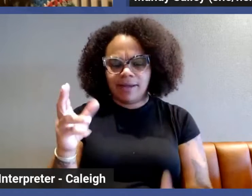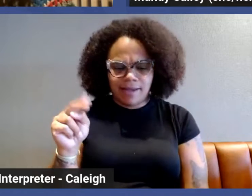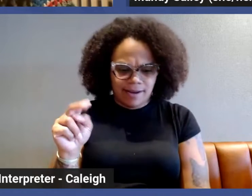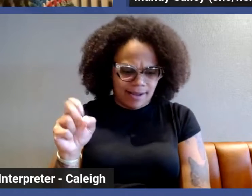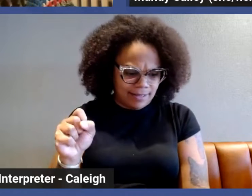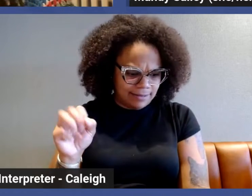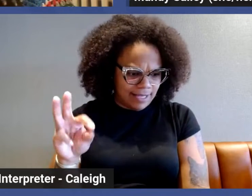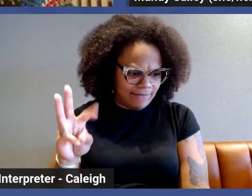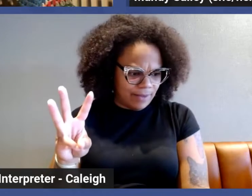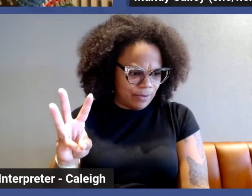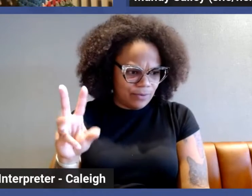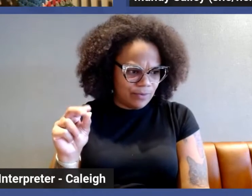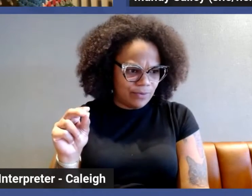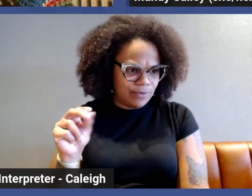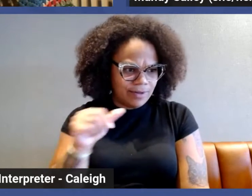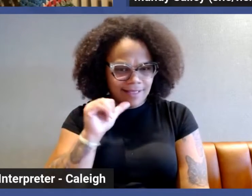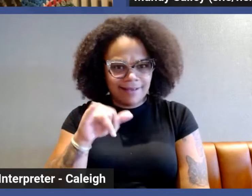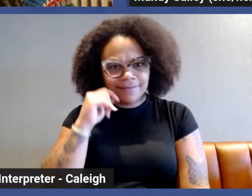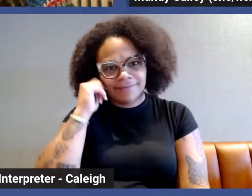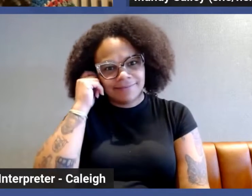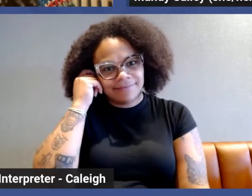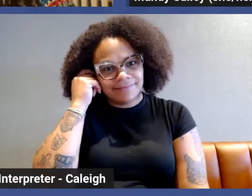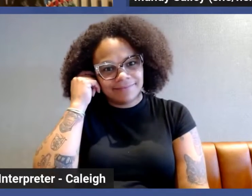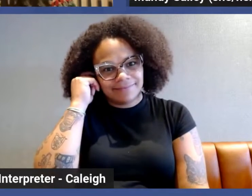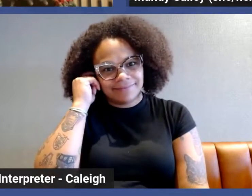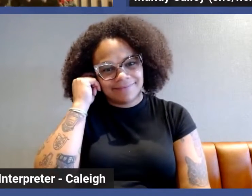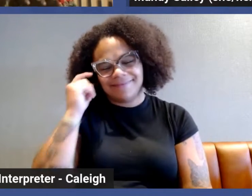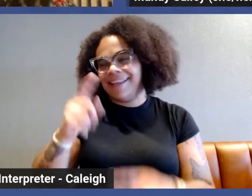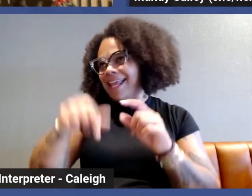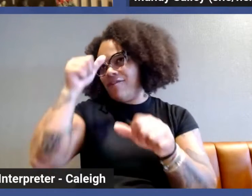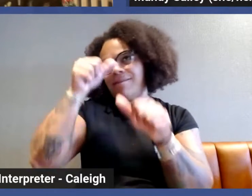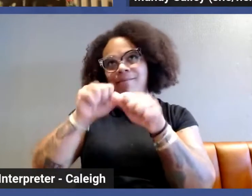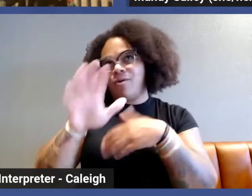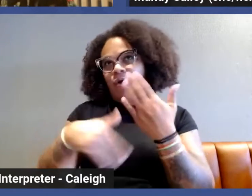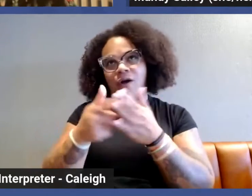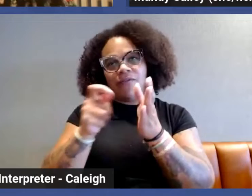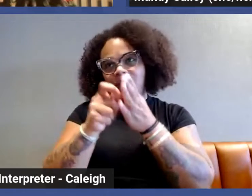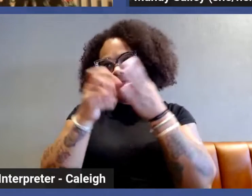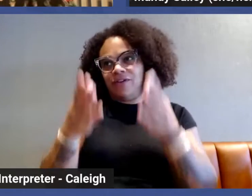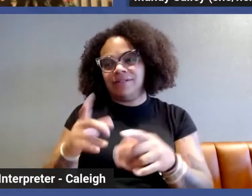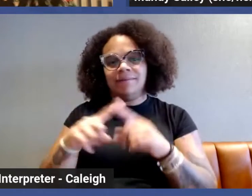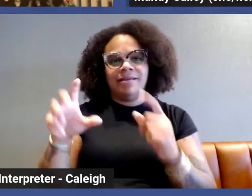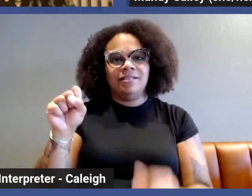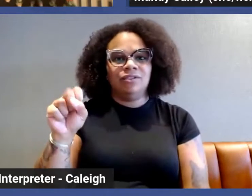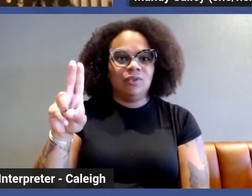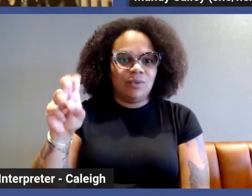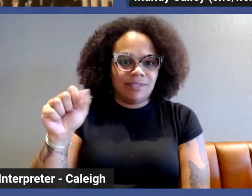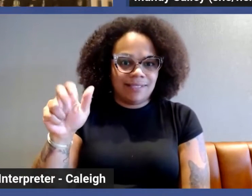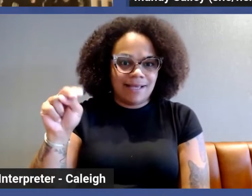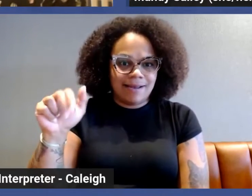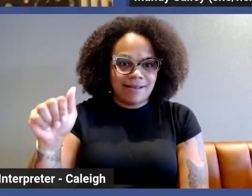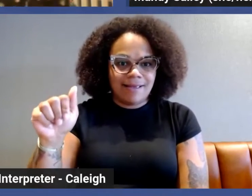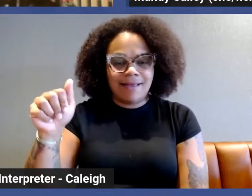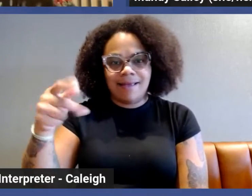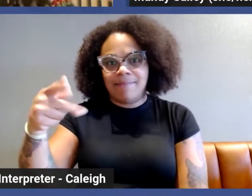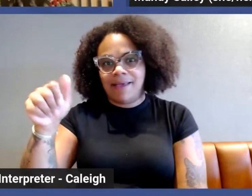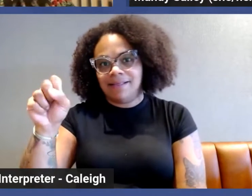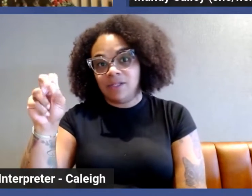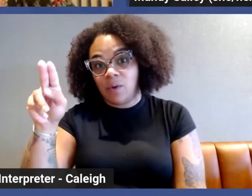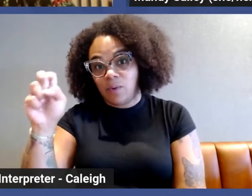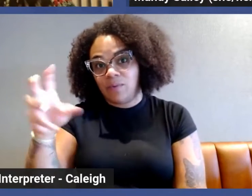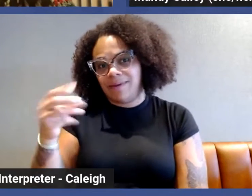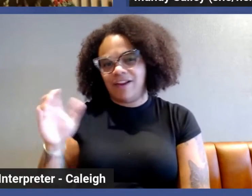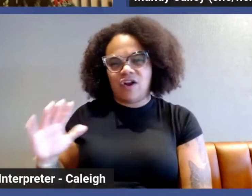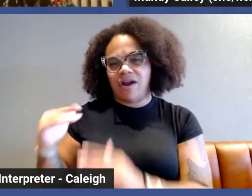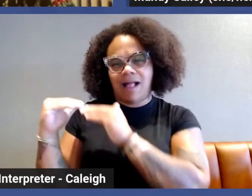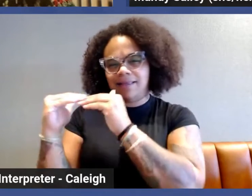NSFW. I'm not going to remember all the authors right now, but Susanna Passone and colleagues, that, this